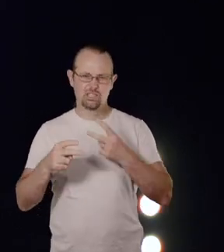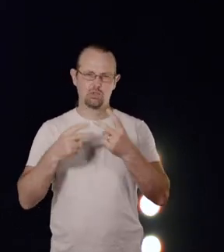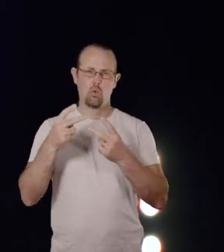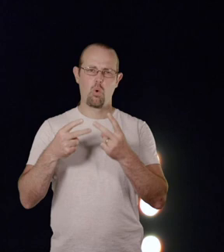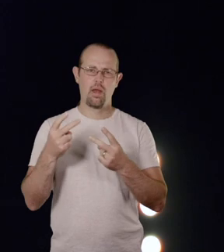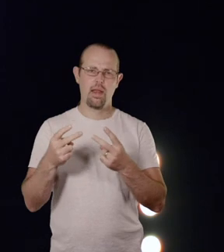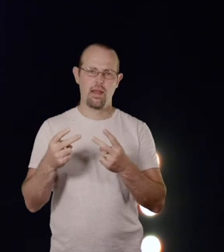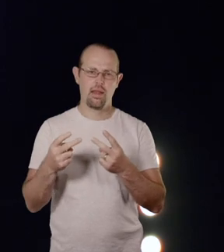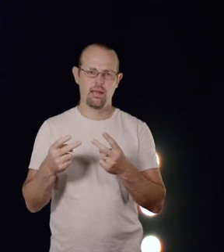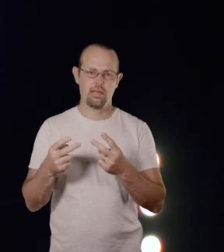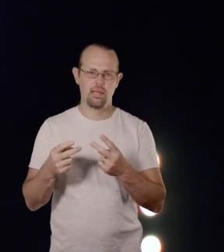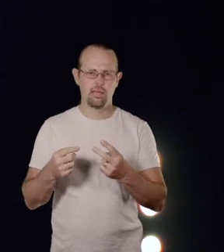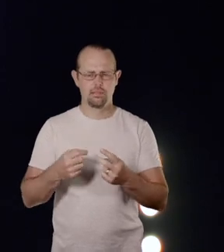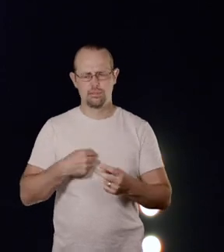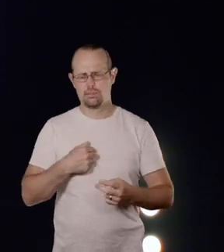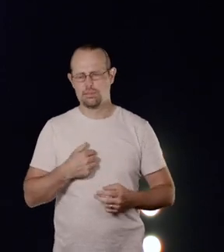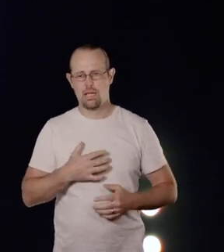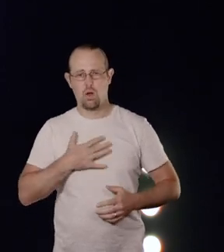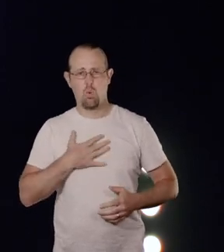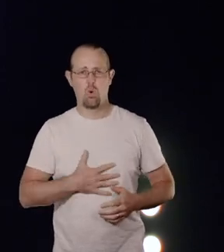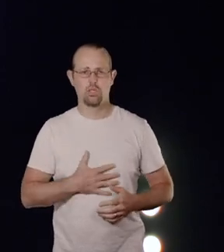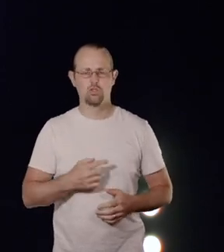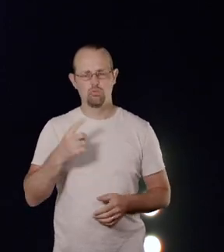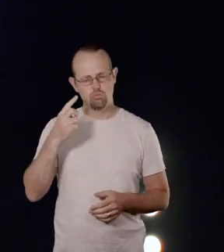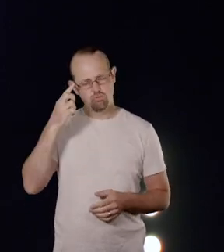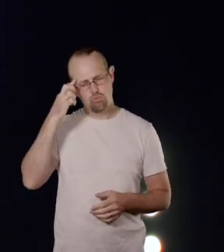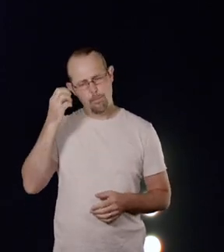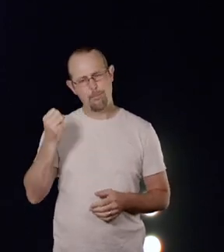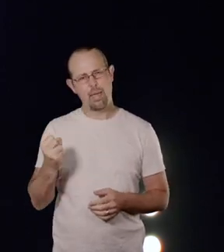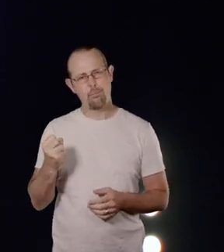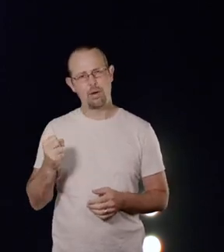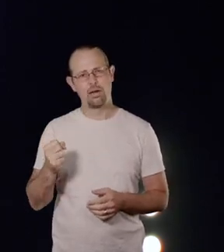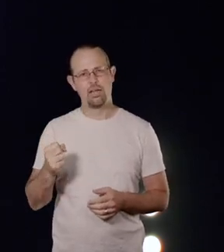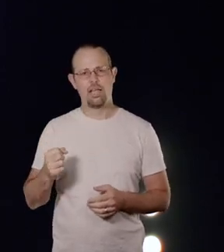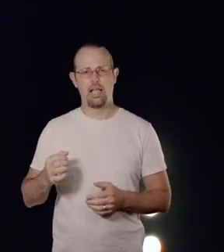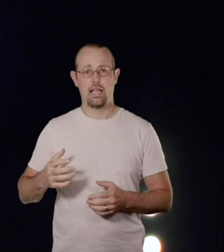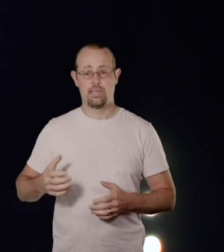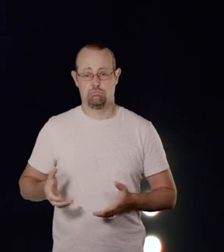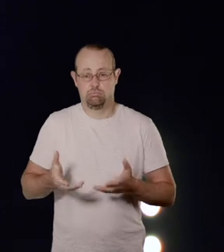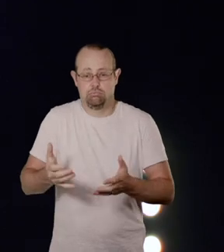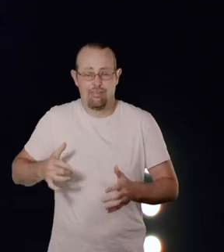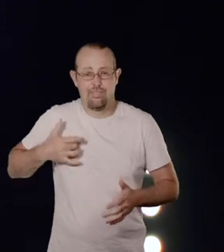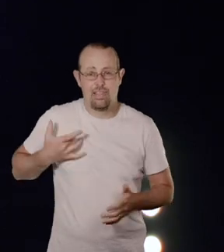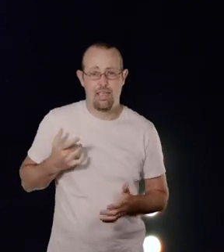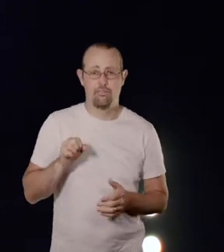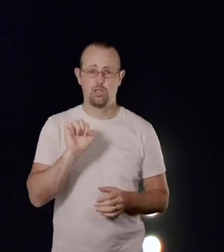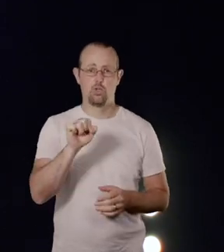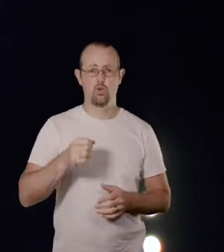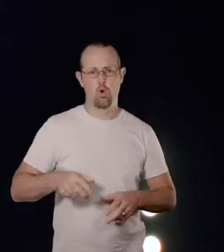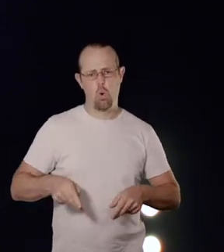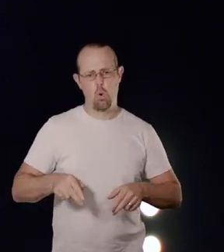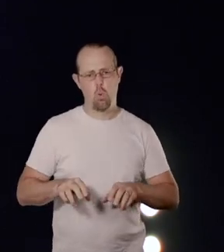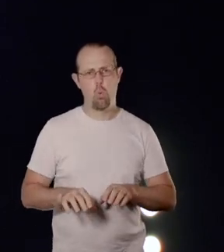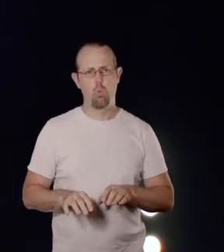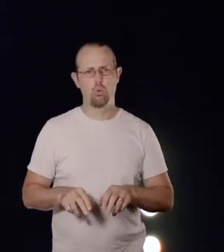want to revitalize and remind and energize your walk with God again. Because we've said just